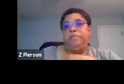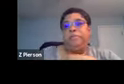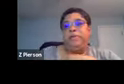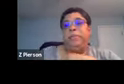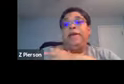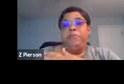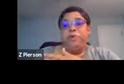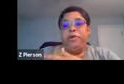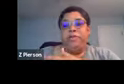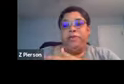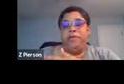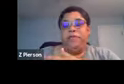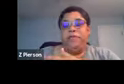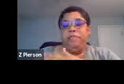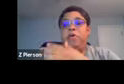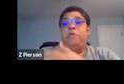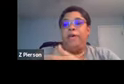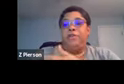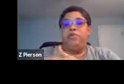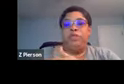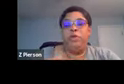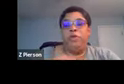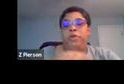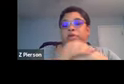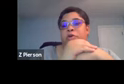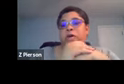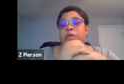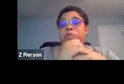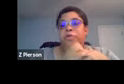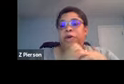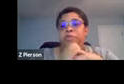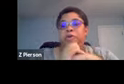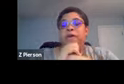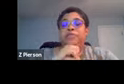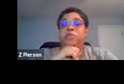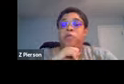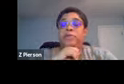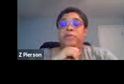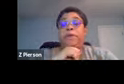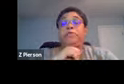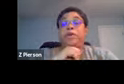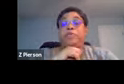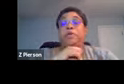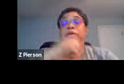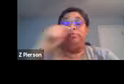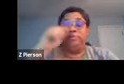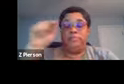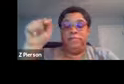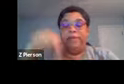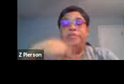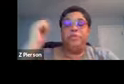So in my experience of both of my children going into early college, one graduate last year, one's about to